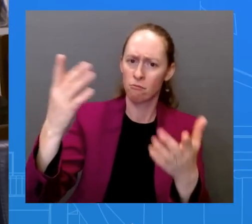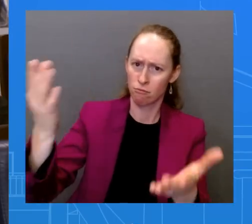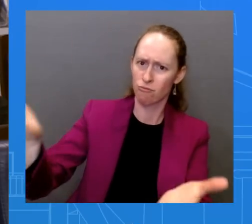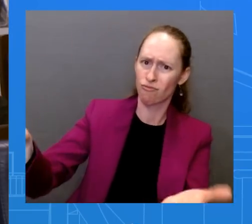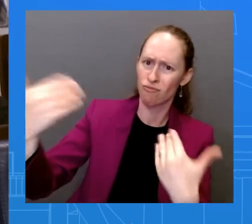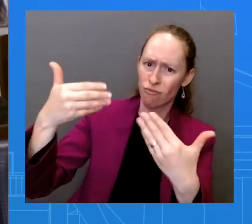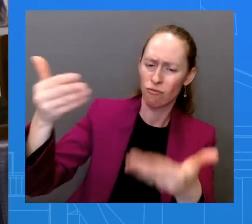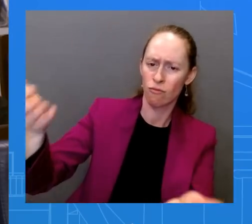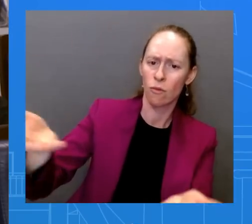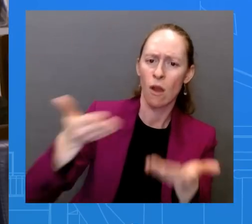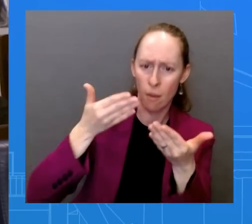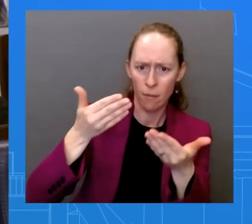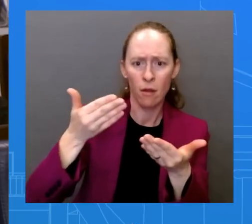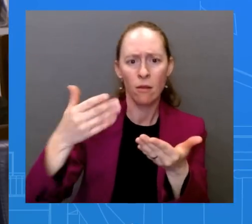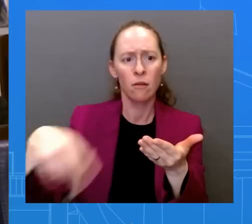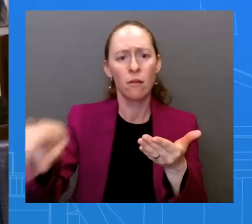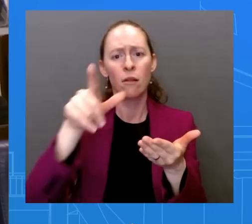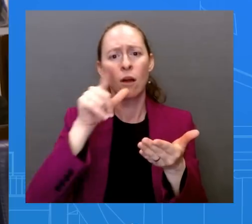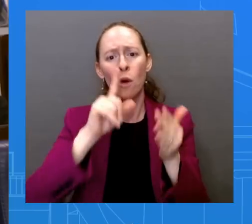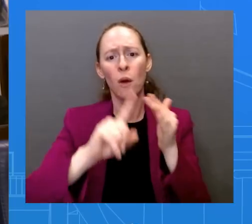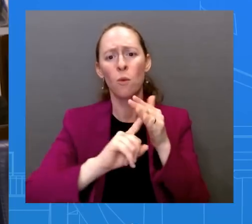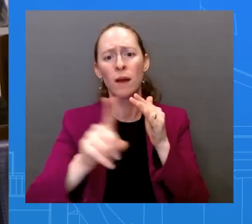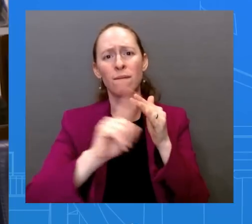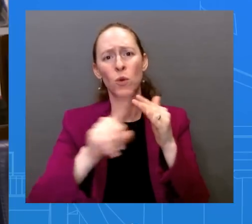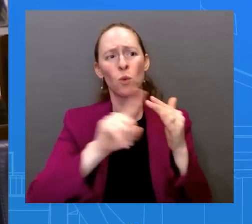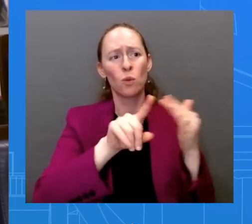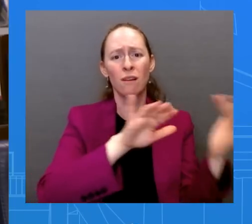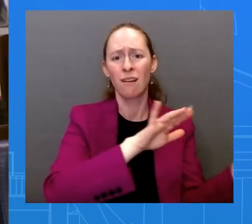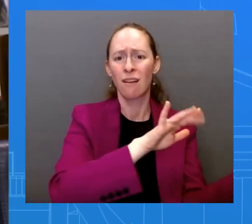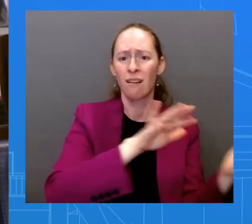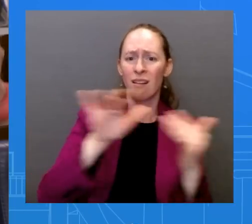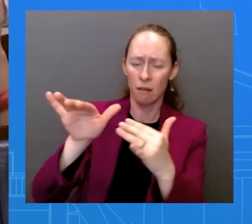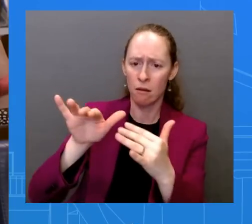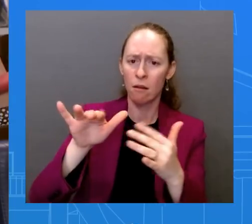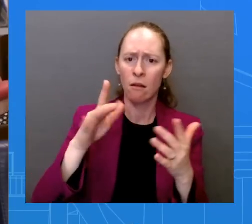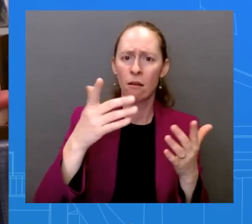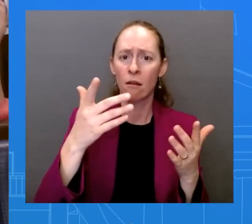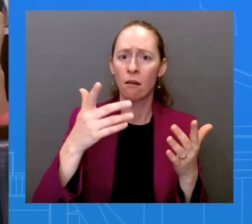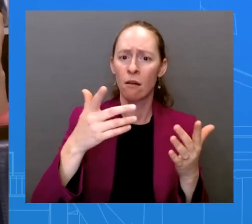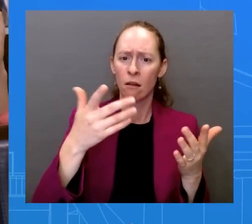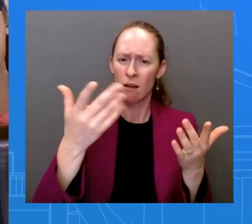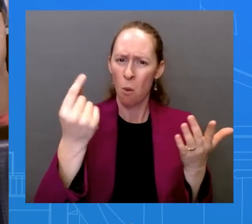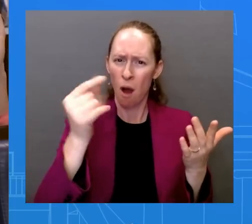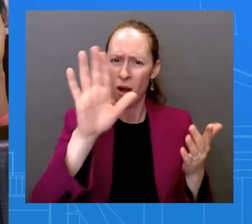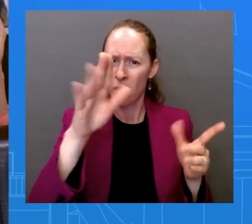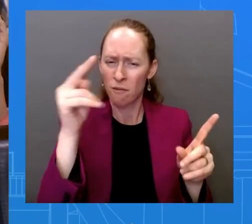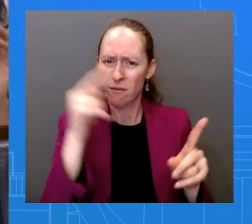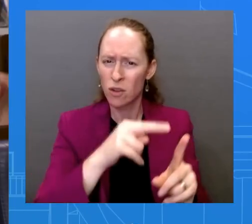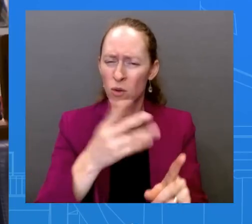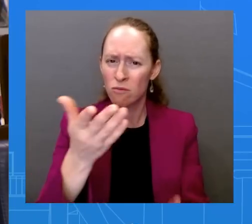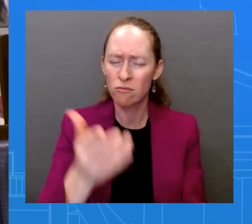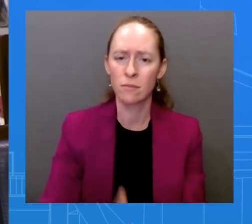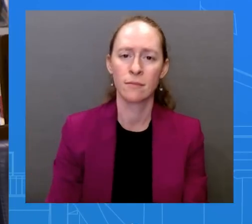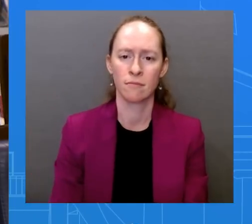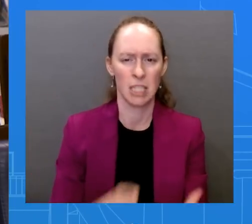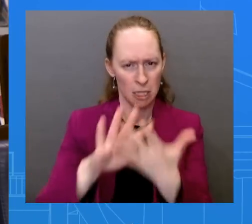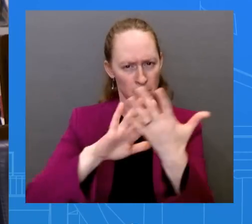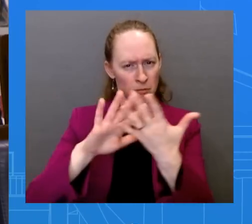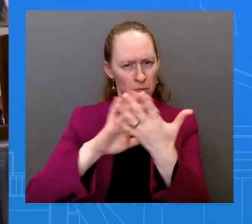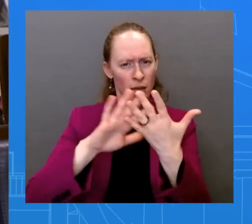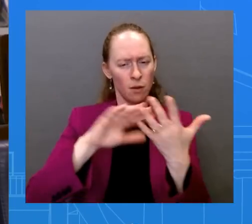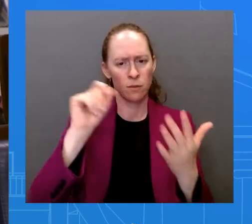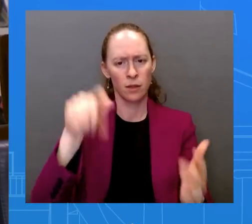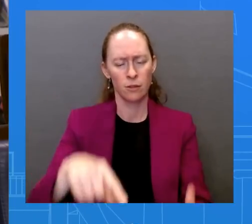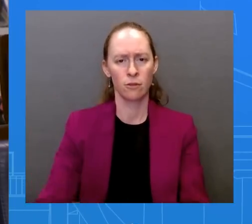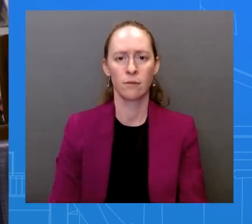your position? What's President Biden's position on that? And is the U.S. willing to grant those men refugee status